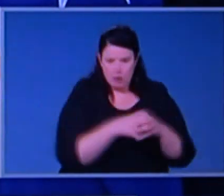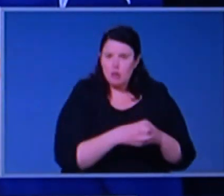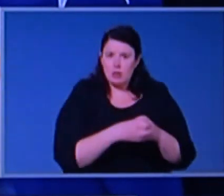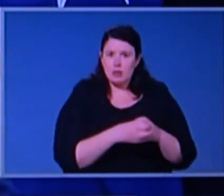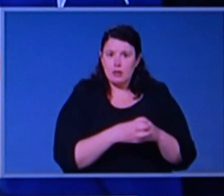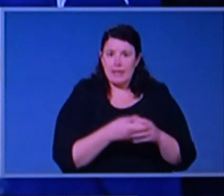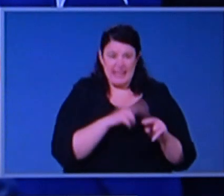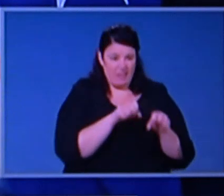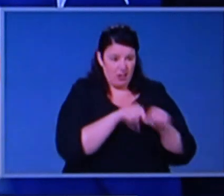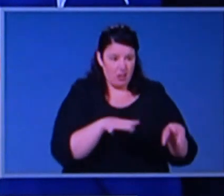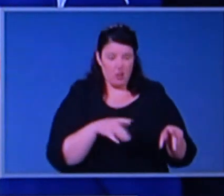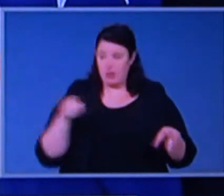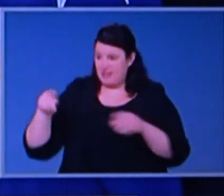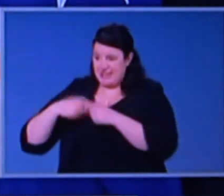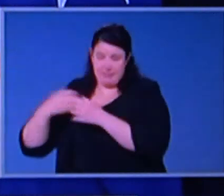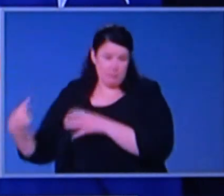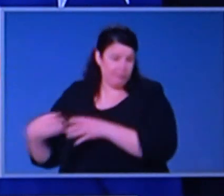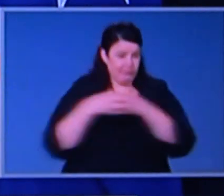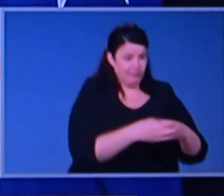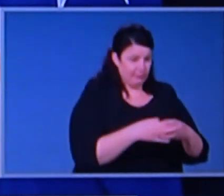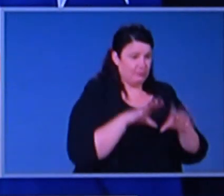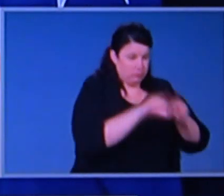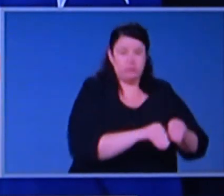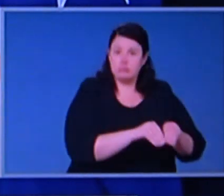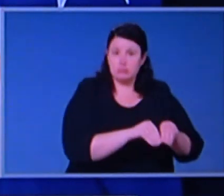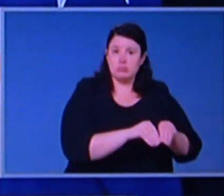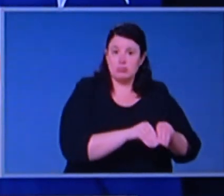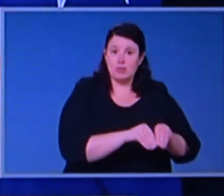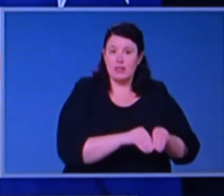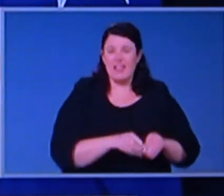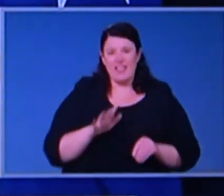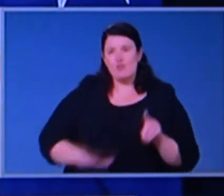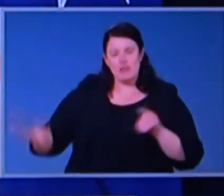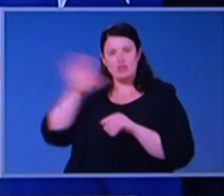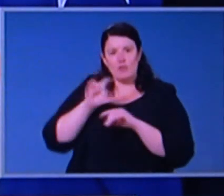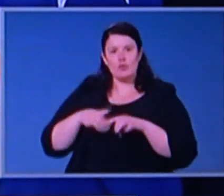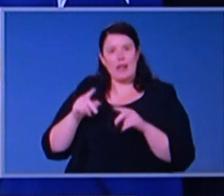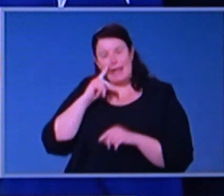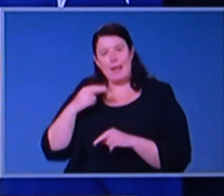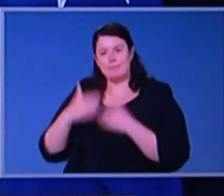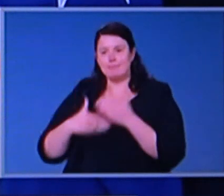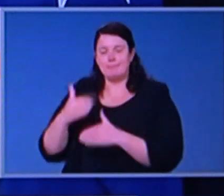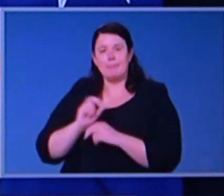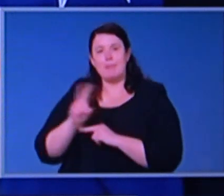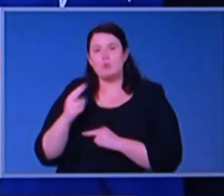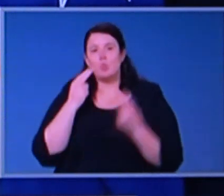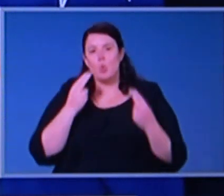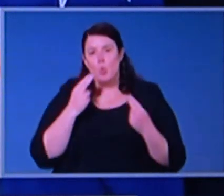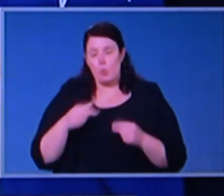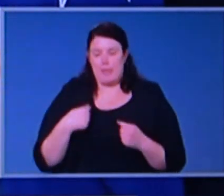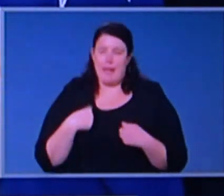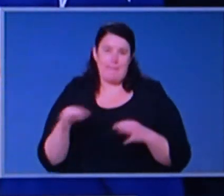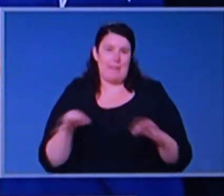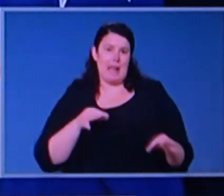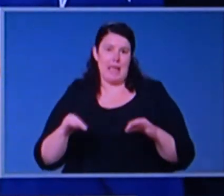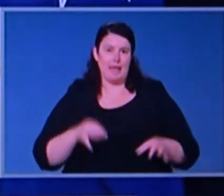then you can keep the rest of the country moving at the same time. That is our much preferred position. You